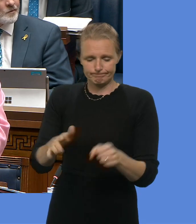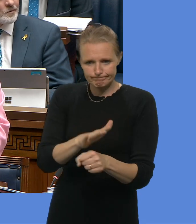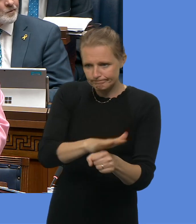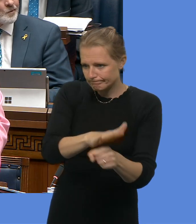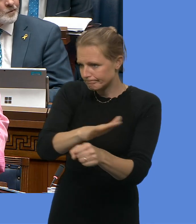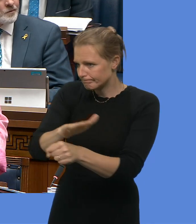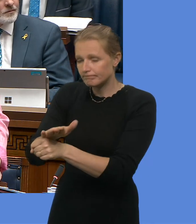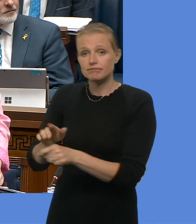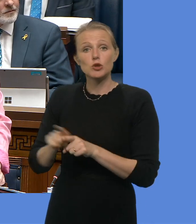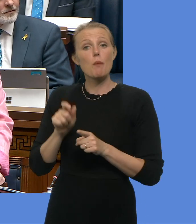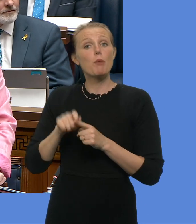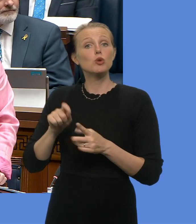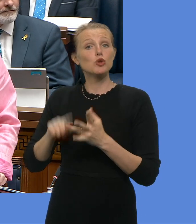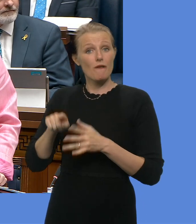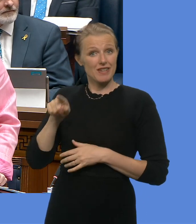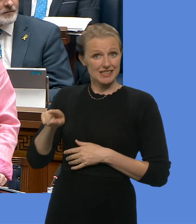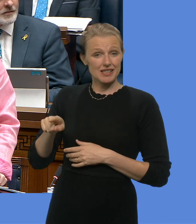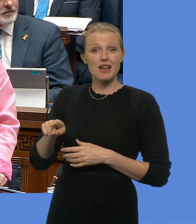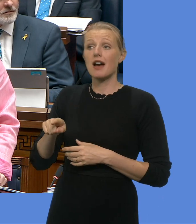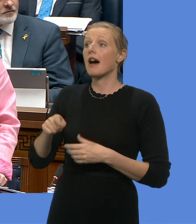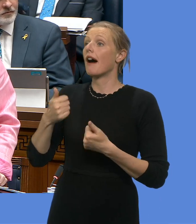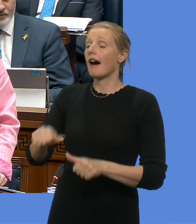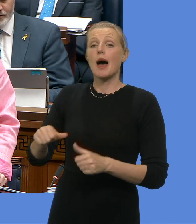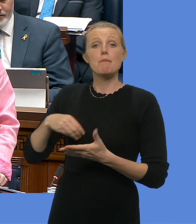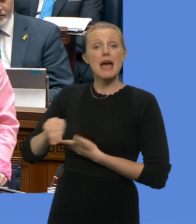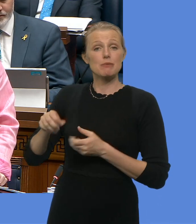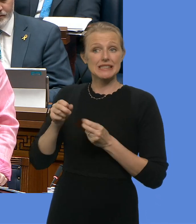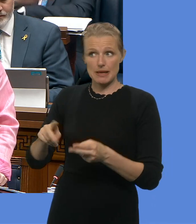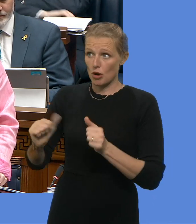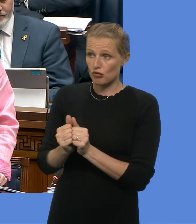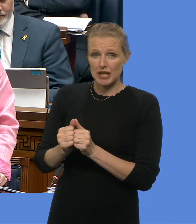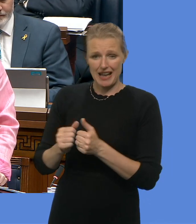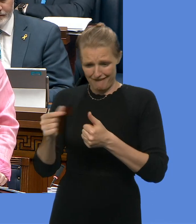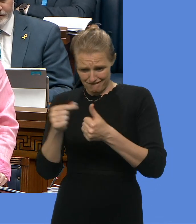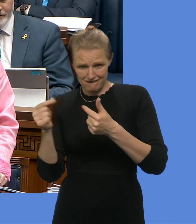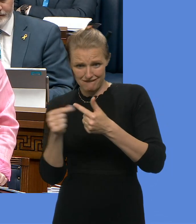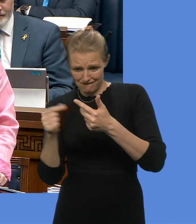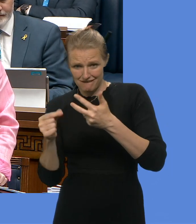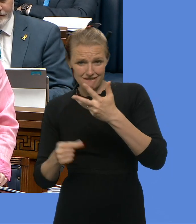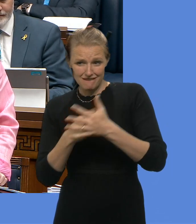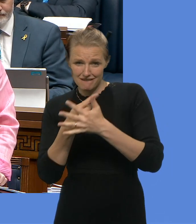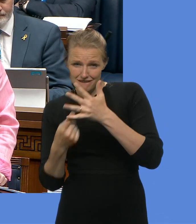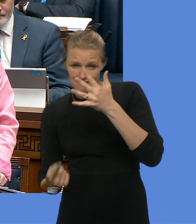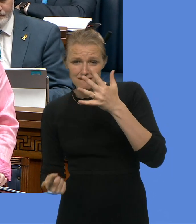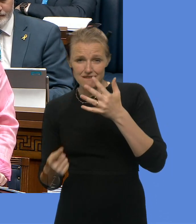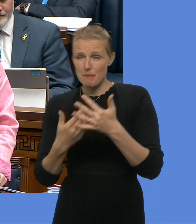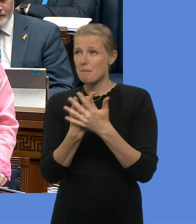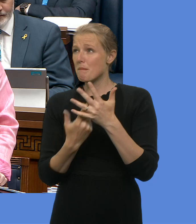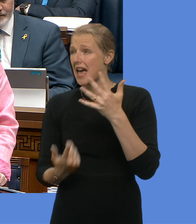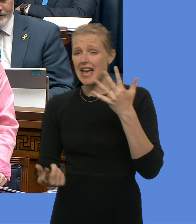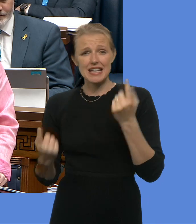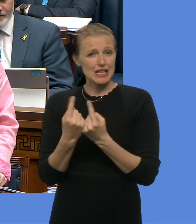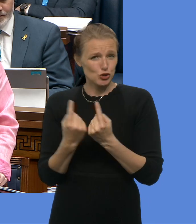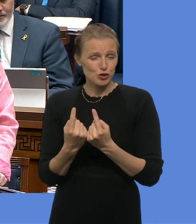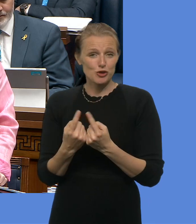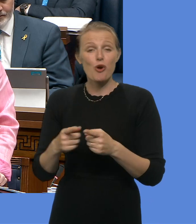Office Horizon payment scheme, and many, many other issues, including securing executive